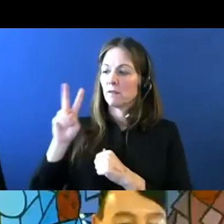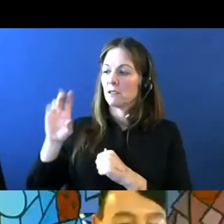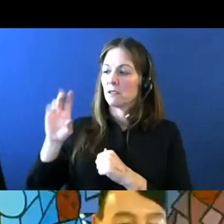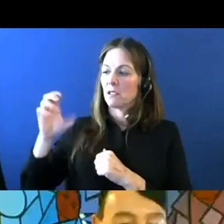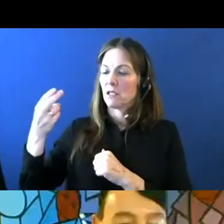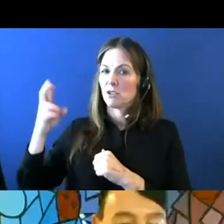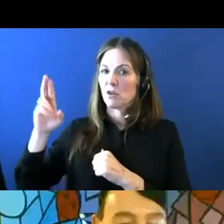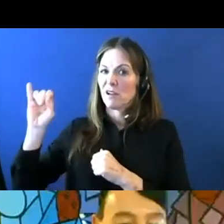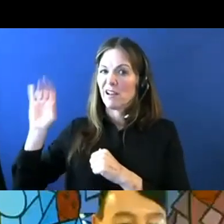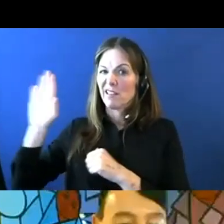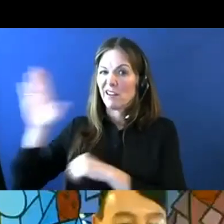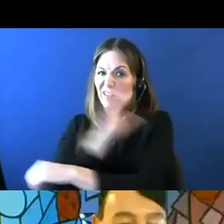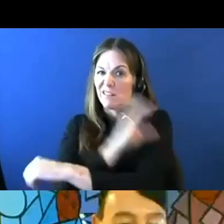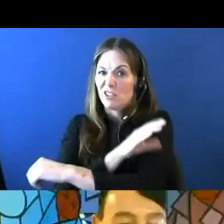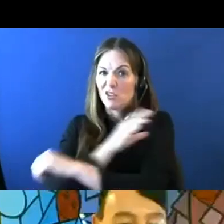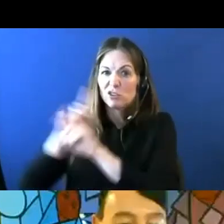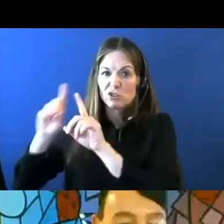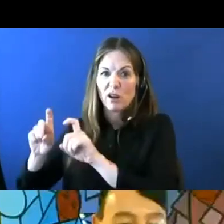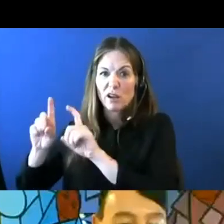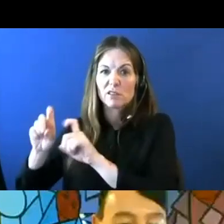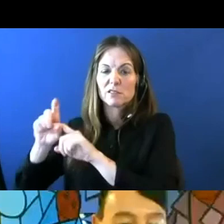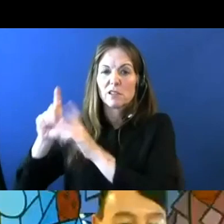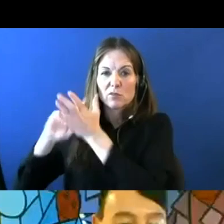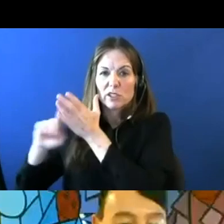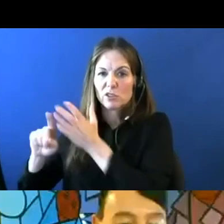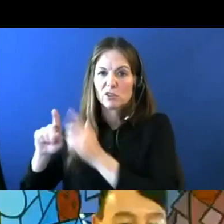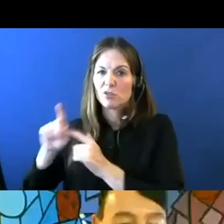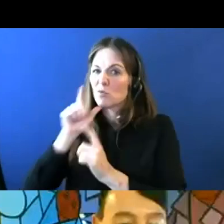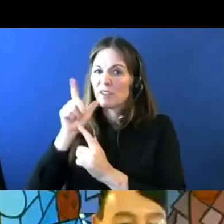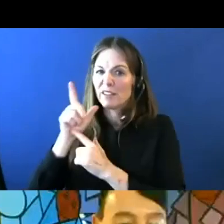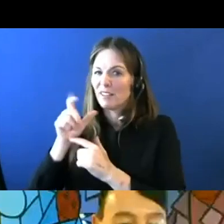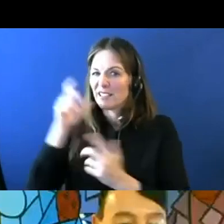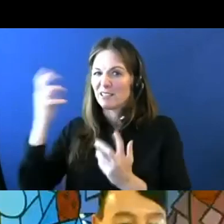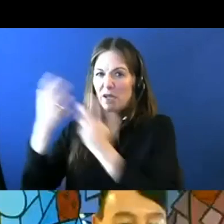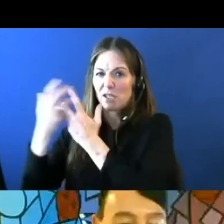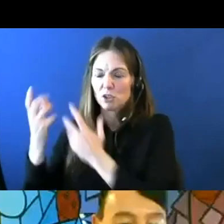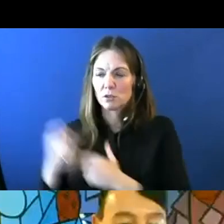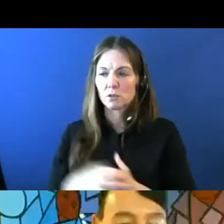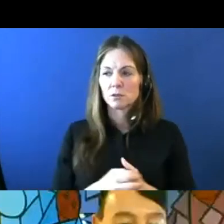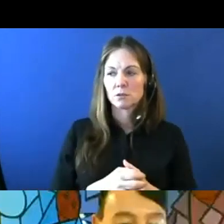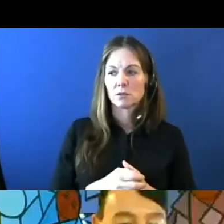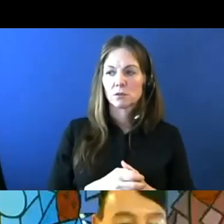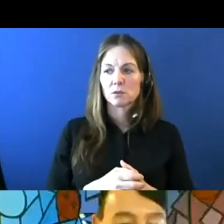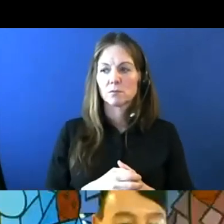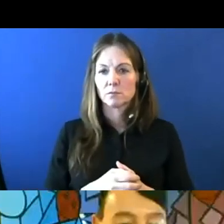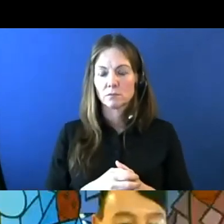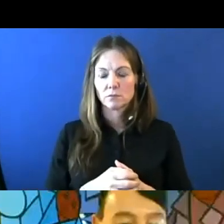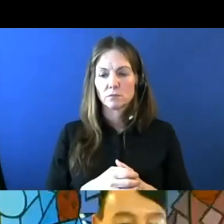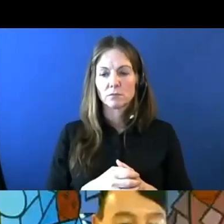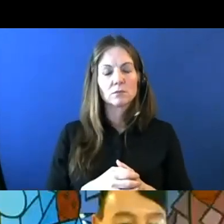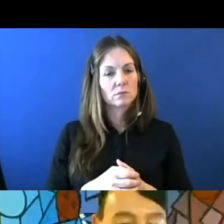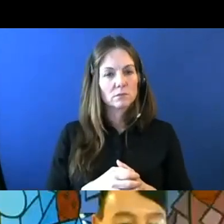the clinical trials and the other kind of focuses of VCHRI. We tend to focus more